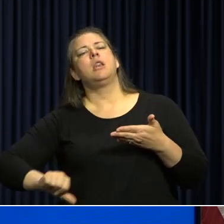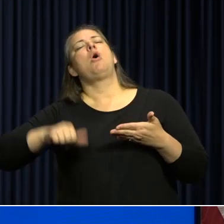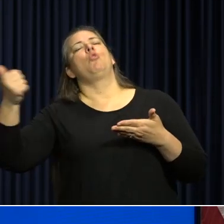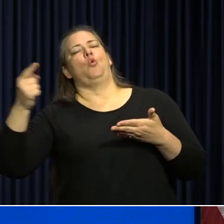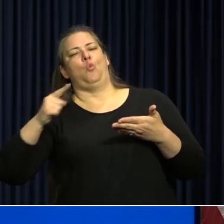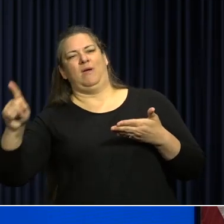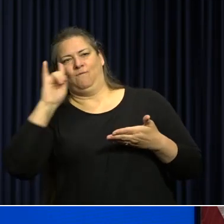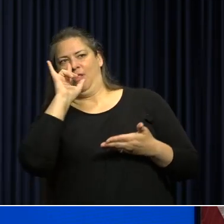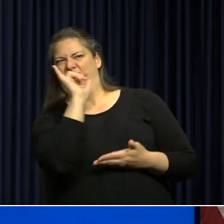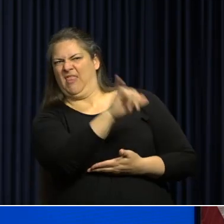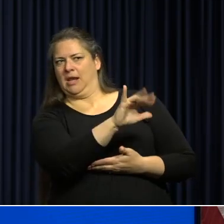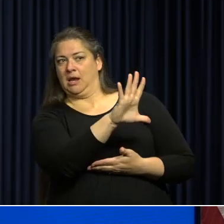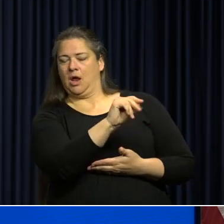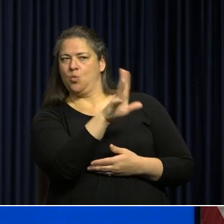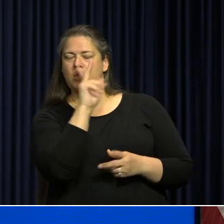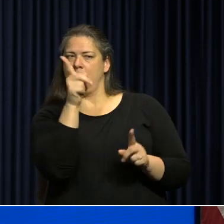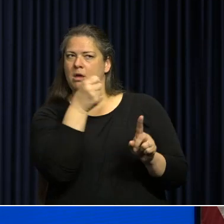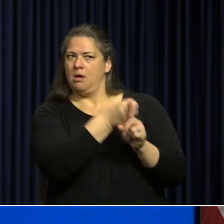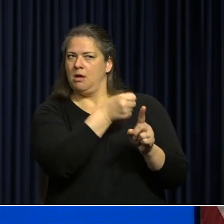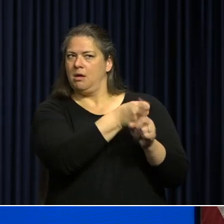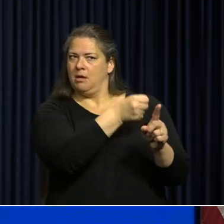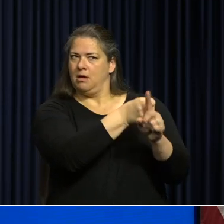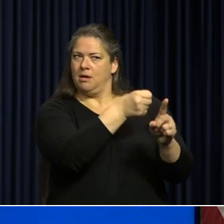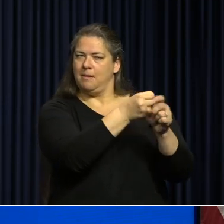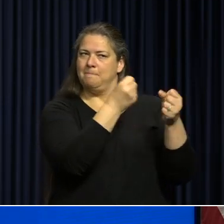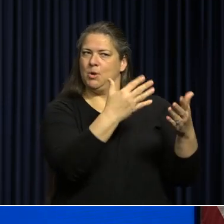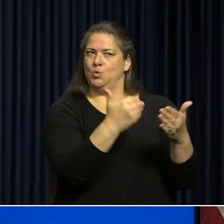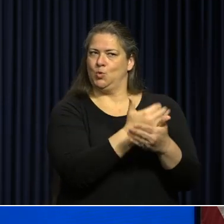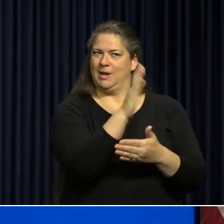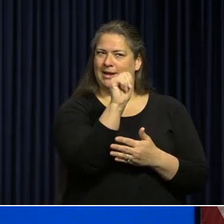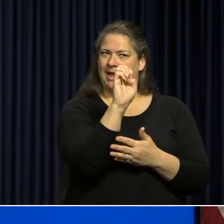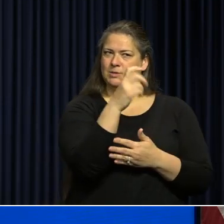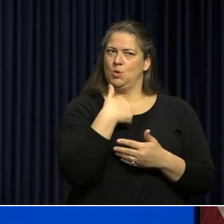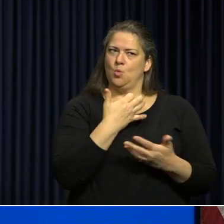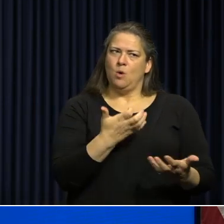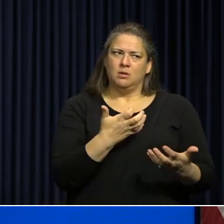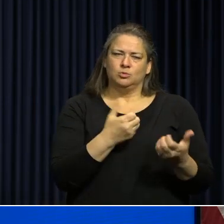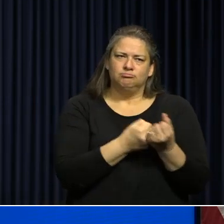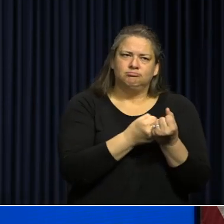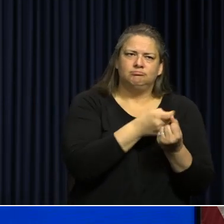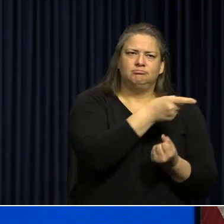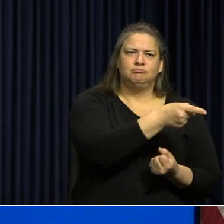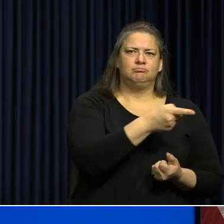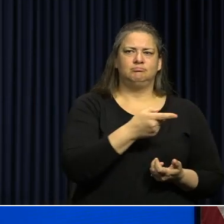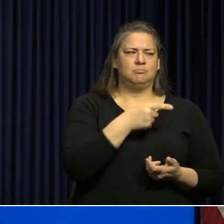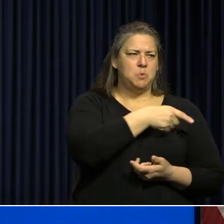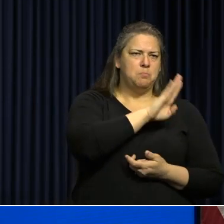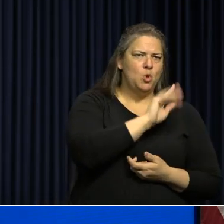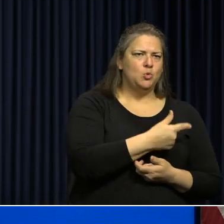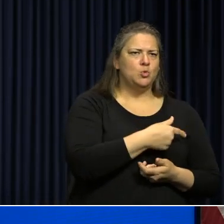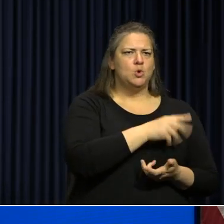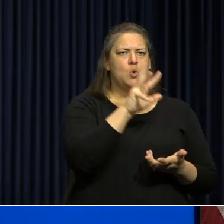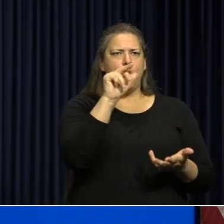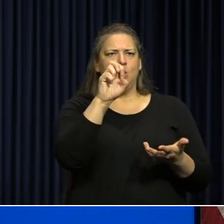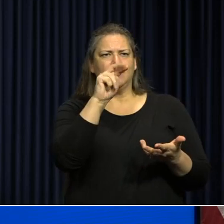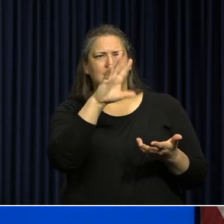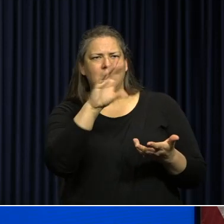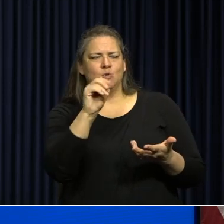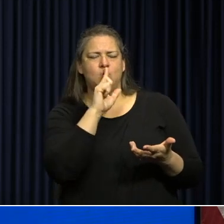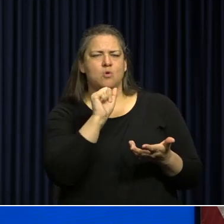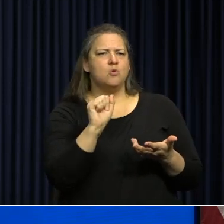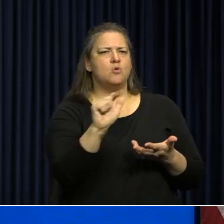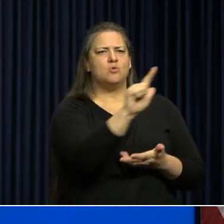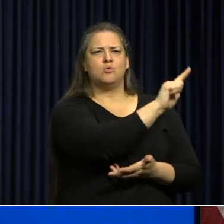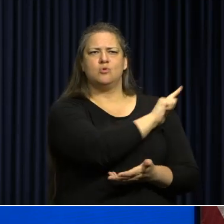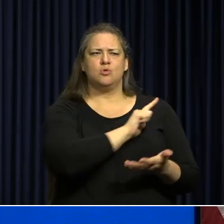Warren County. They're being hit by a lot of new cases. We want to be there for them, to Bowling Green, to Warren County, and to the entire